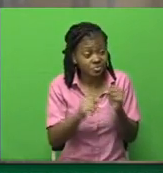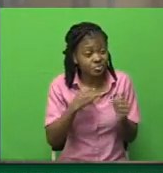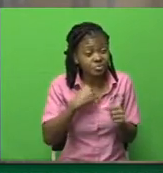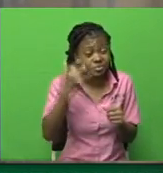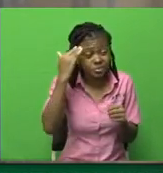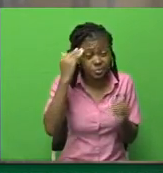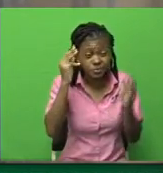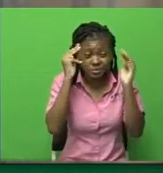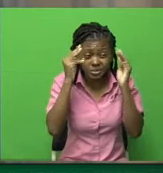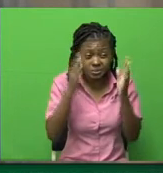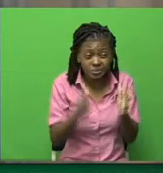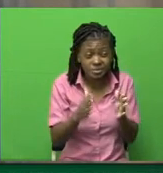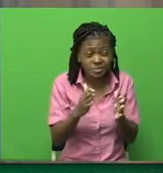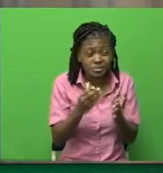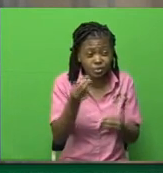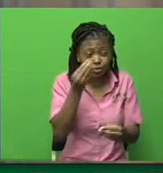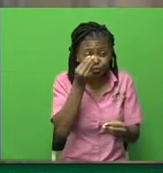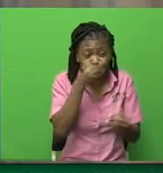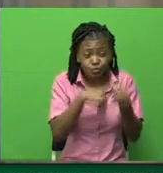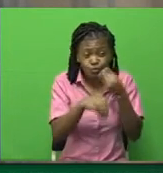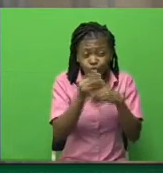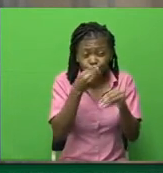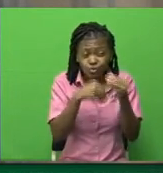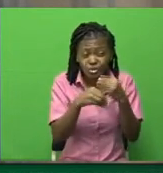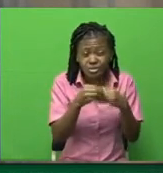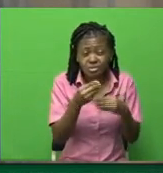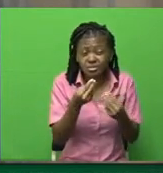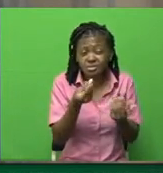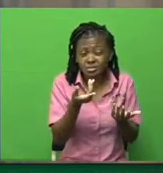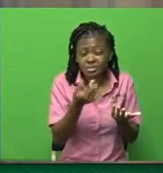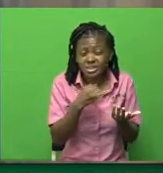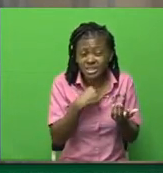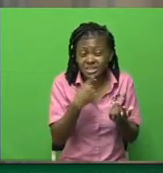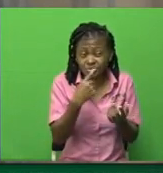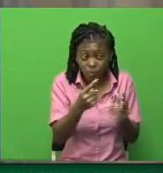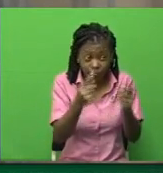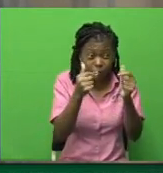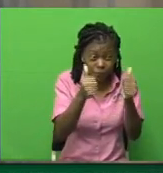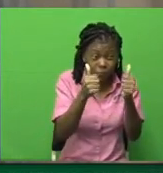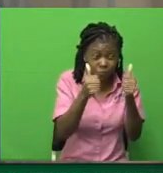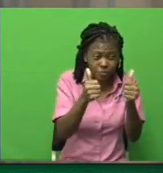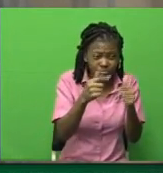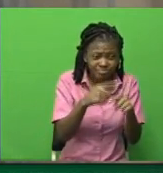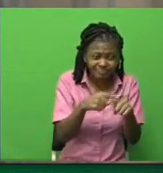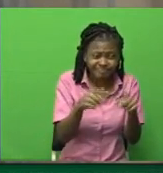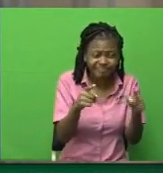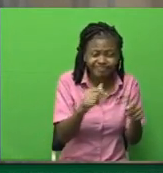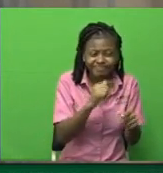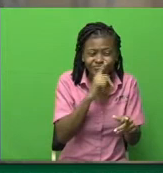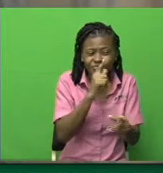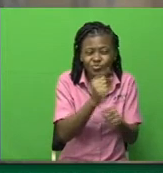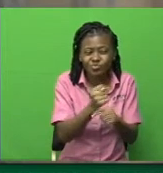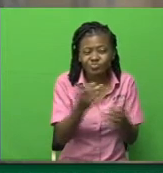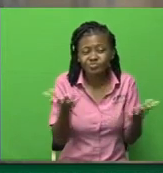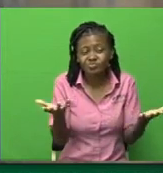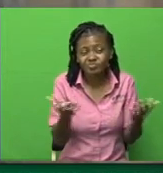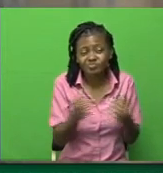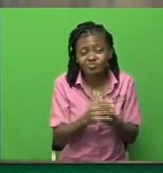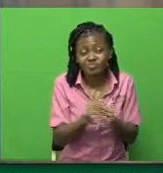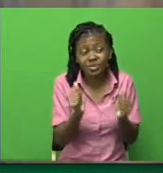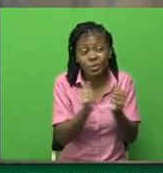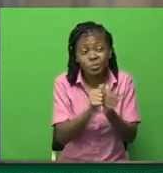false narrative that we are doing reasonably well the reality is our conscious future is in Peril under this